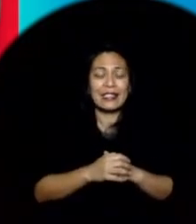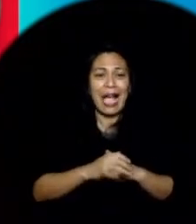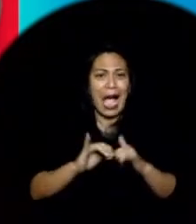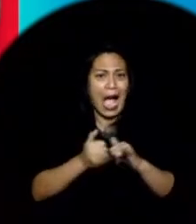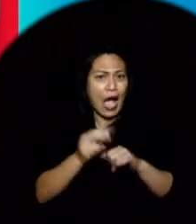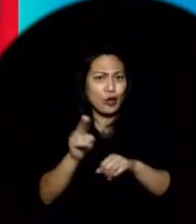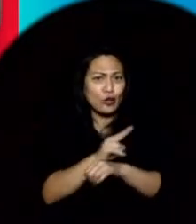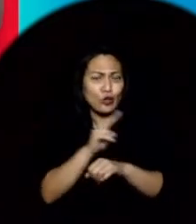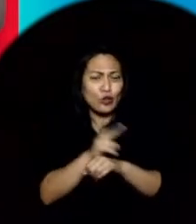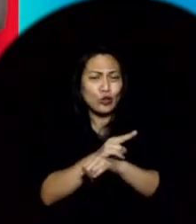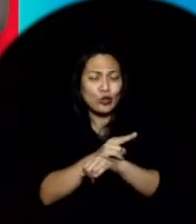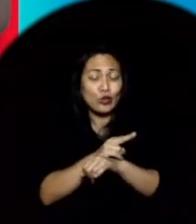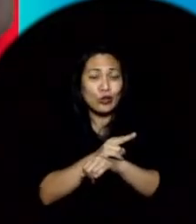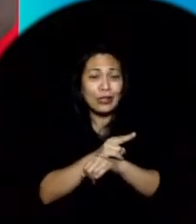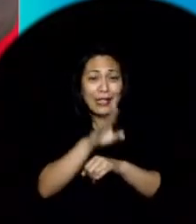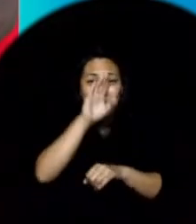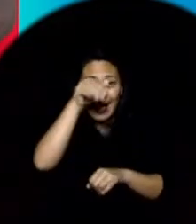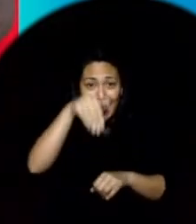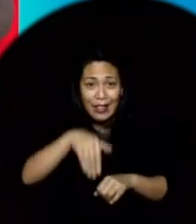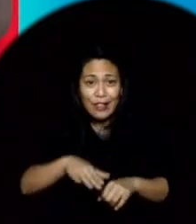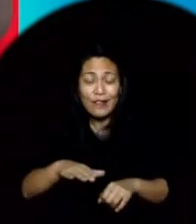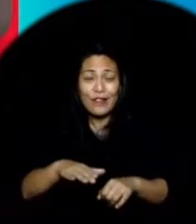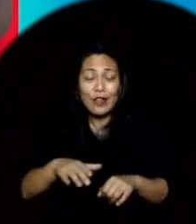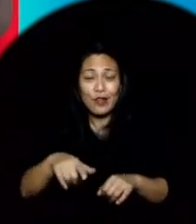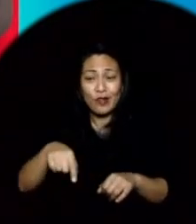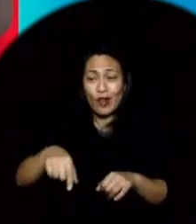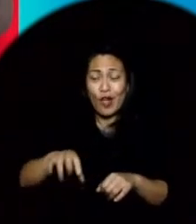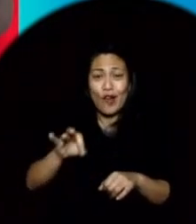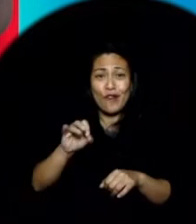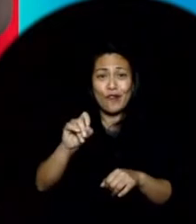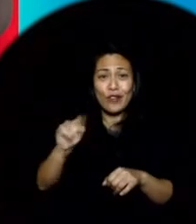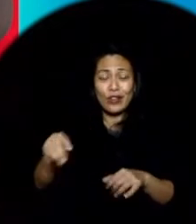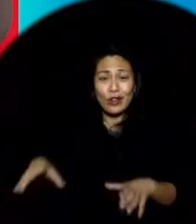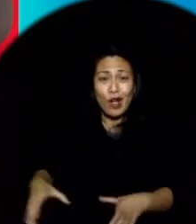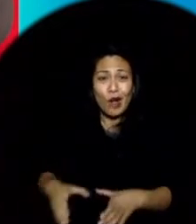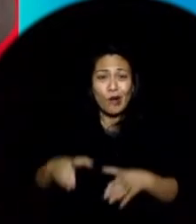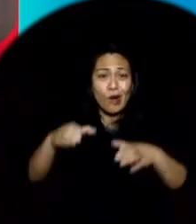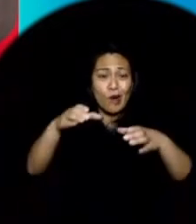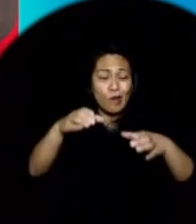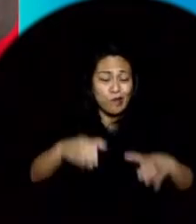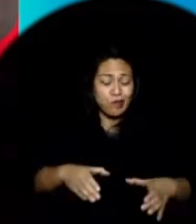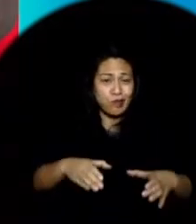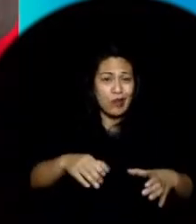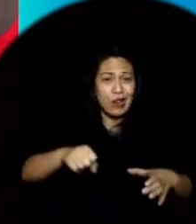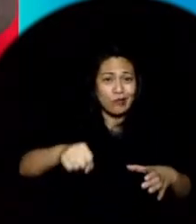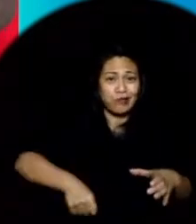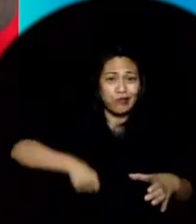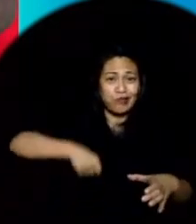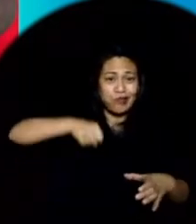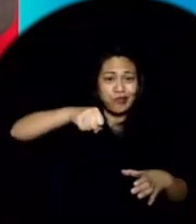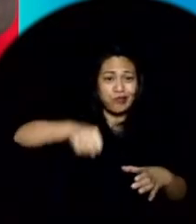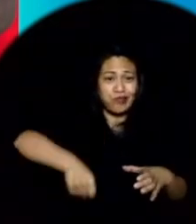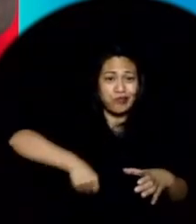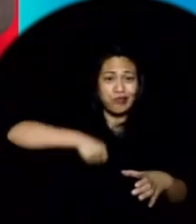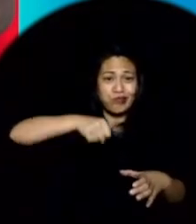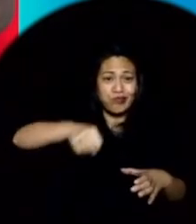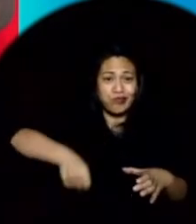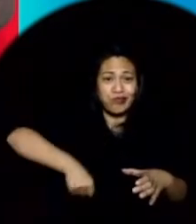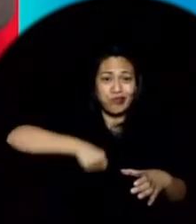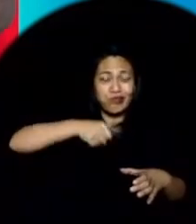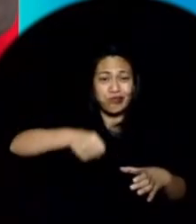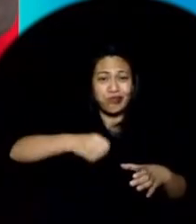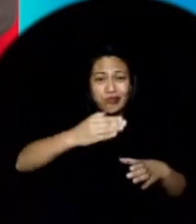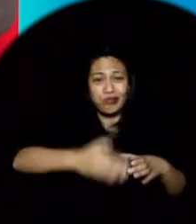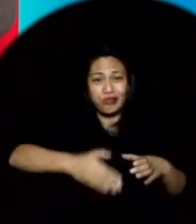used is you just take the elephant's foot and you put it in the grinder and you